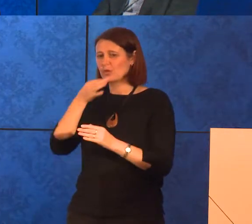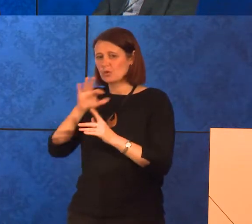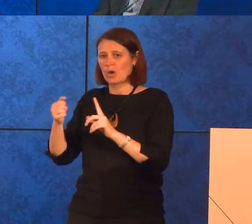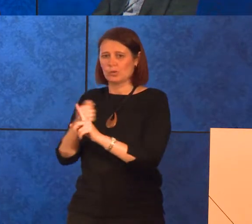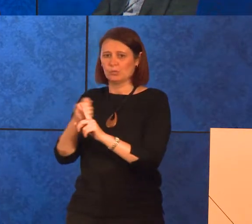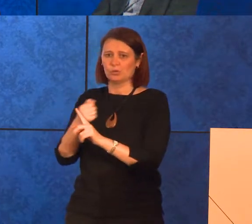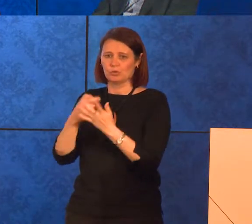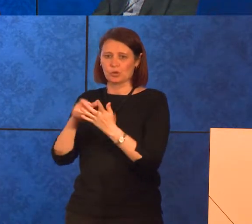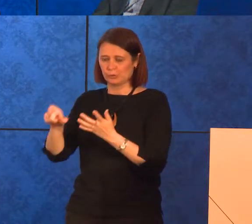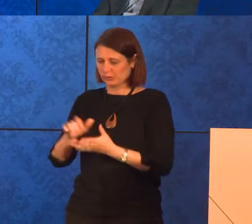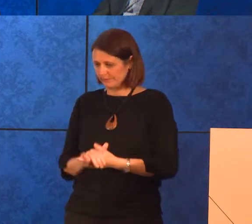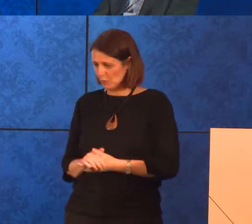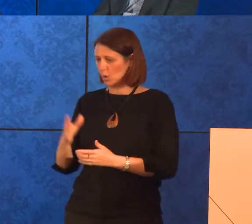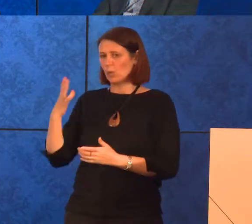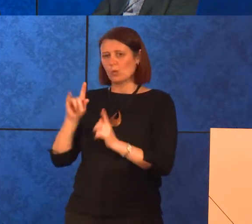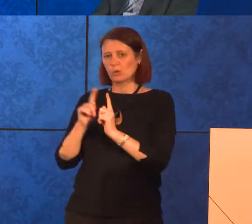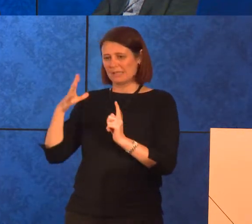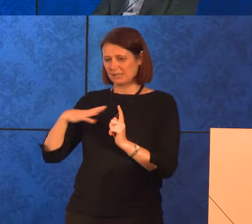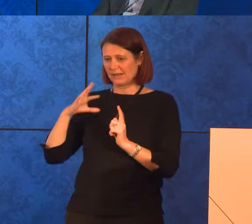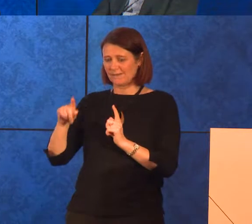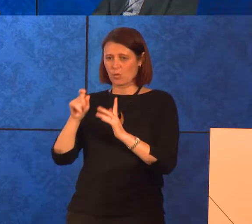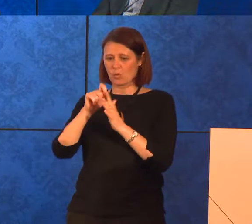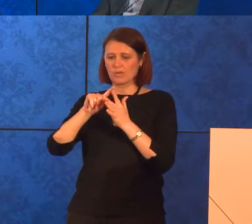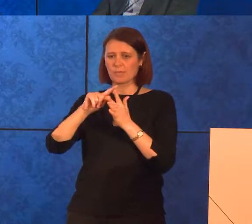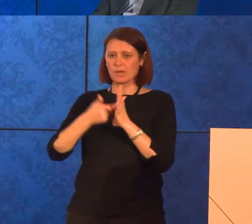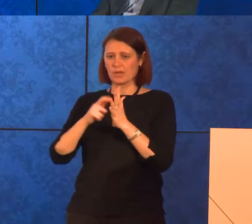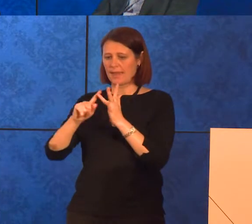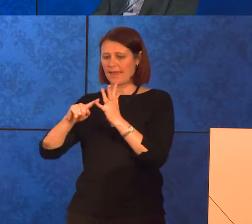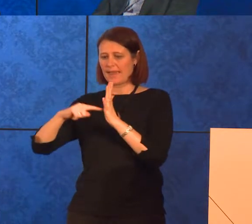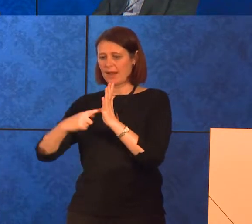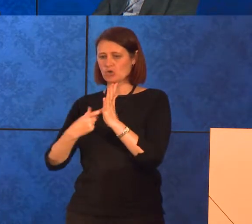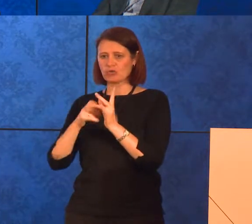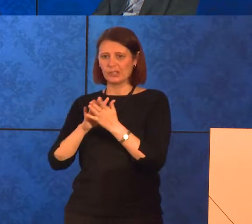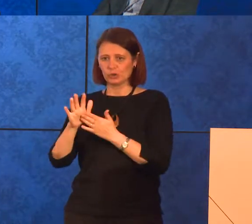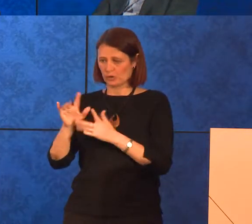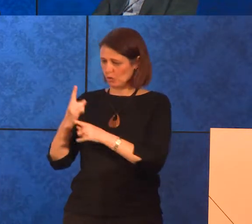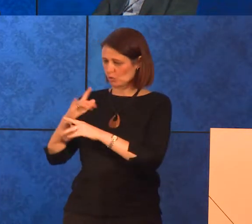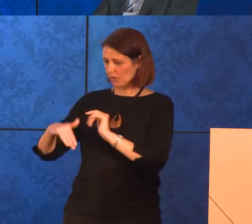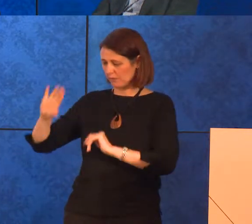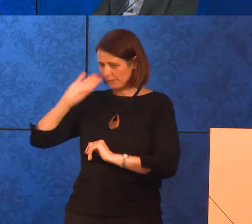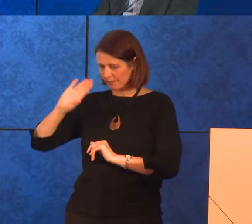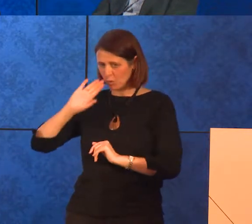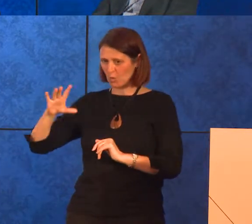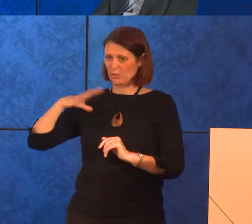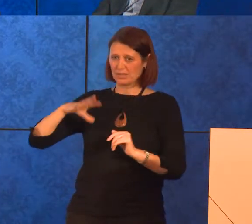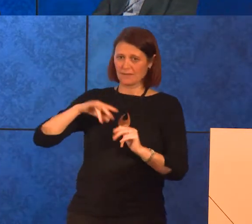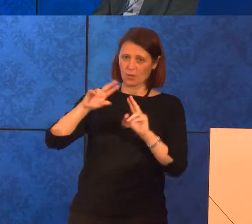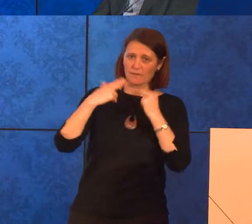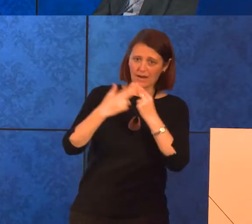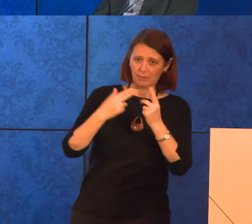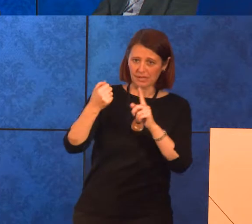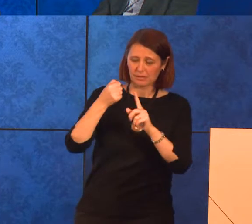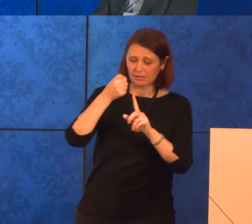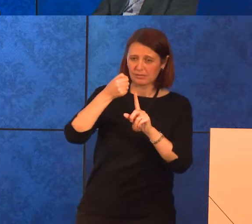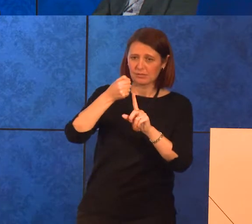Royal Commission. We need it for the peer outreach that I was talking about earlier. We need it for family